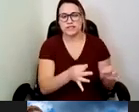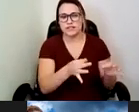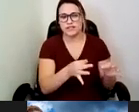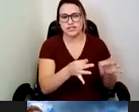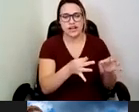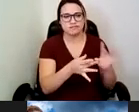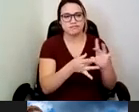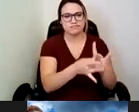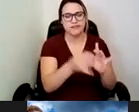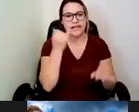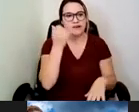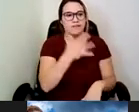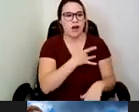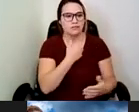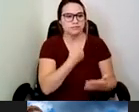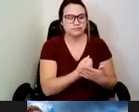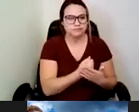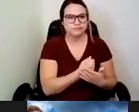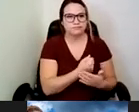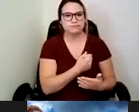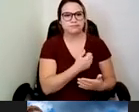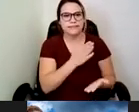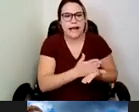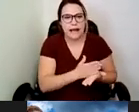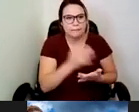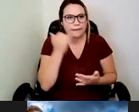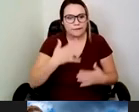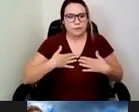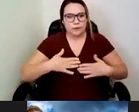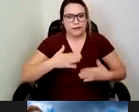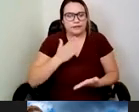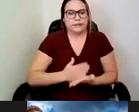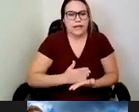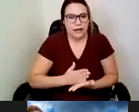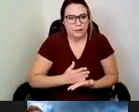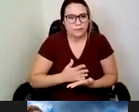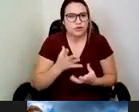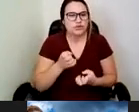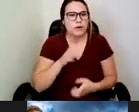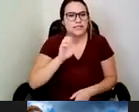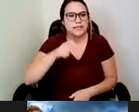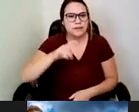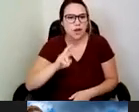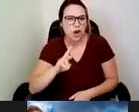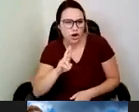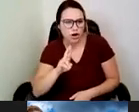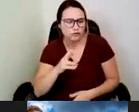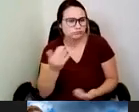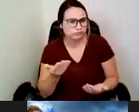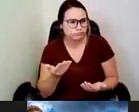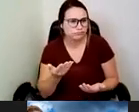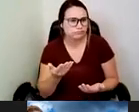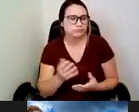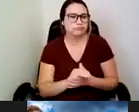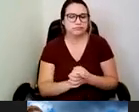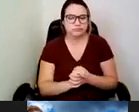heart stopped, if you stopped breathing, would you want an attempt at cardiac resuscitation, CPR? Again,